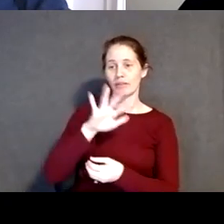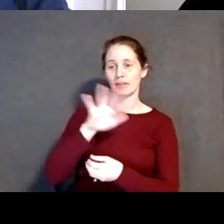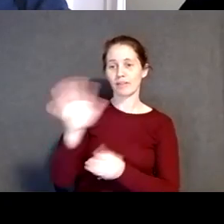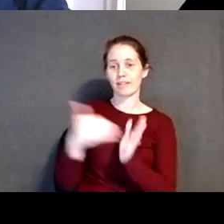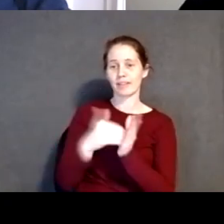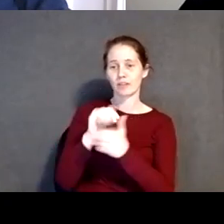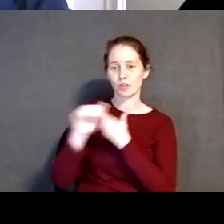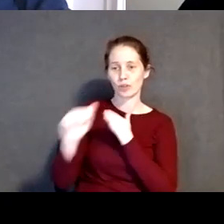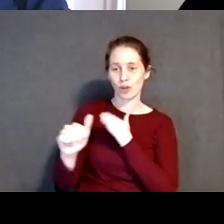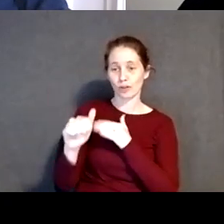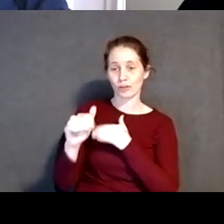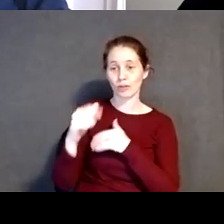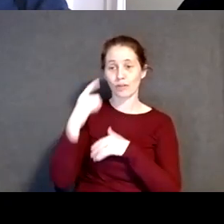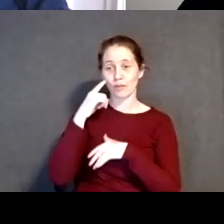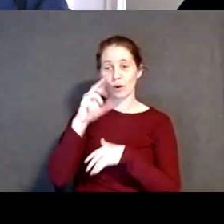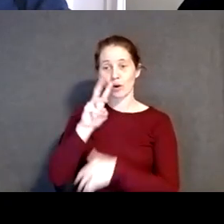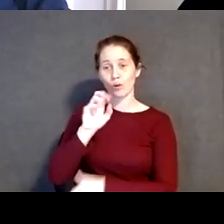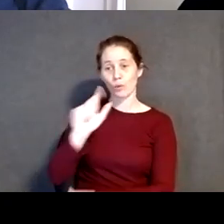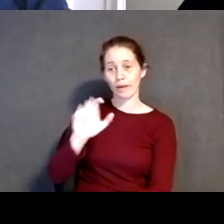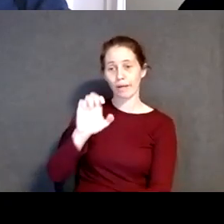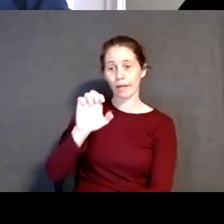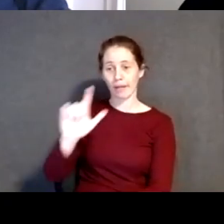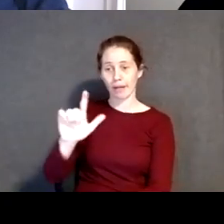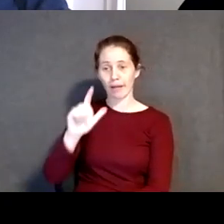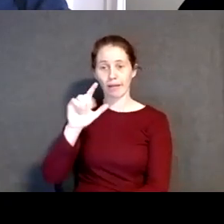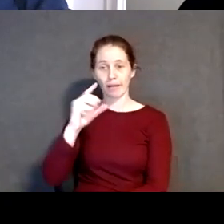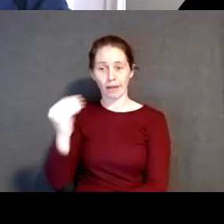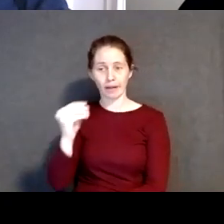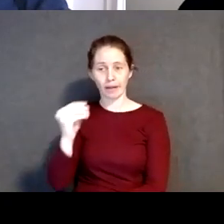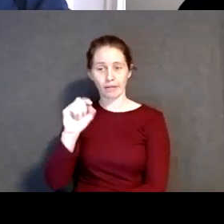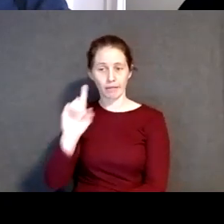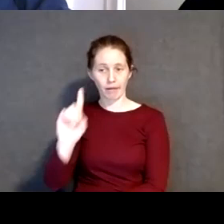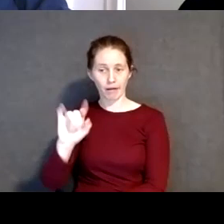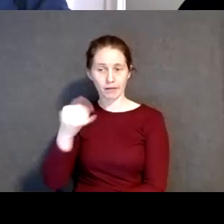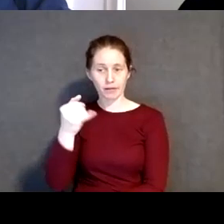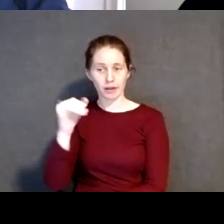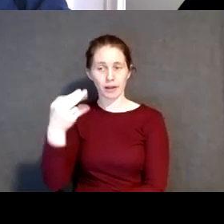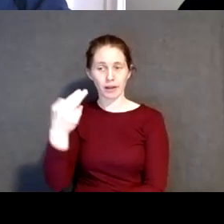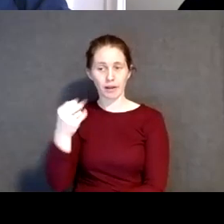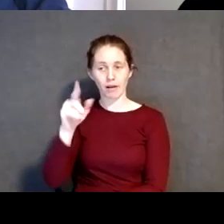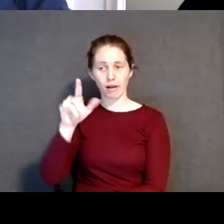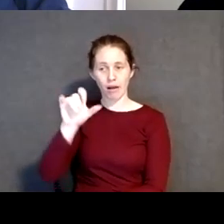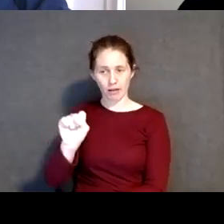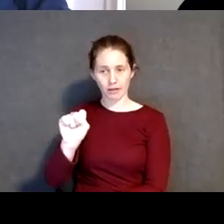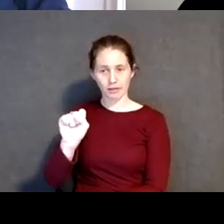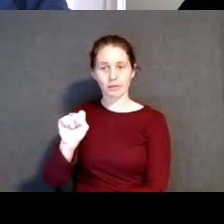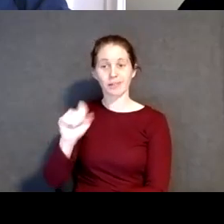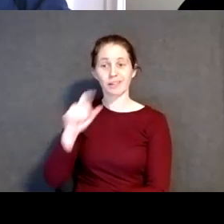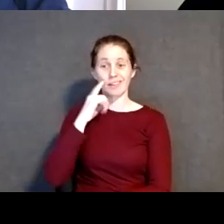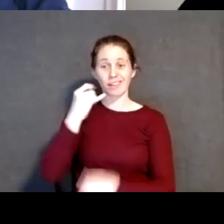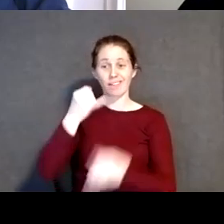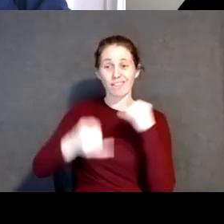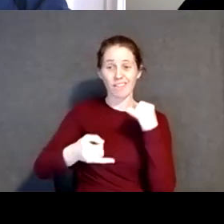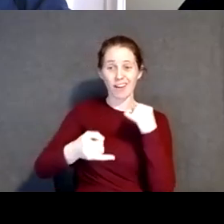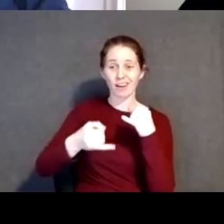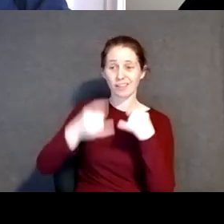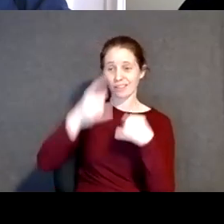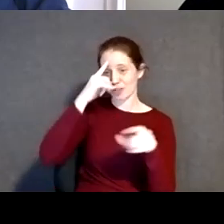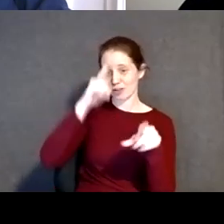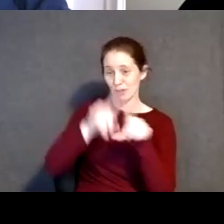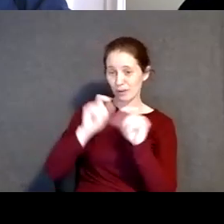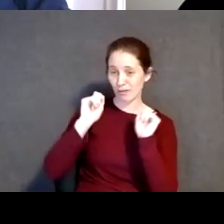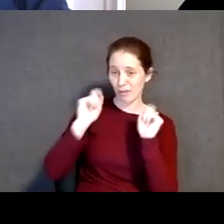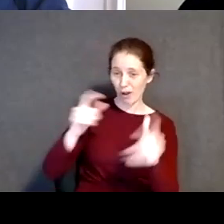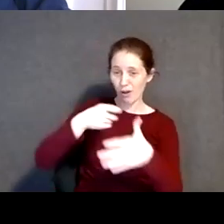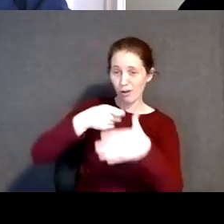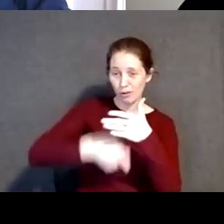$55,000 in favor of Will L. and Todd J. Hollis, Esquire, as final settlement of all claims,